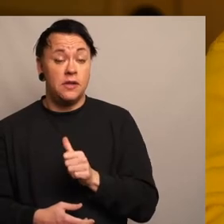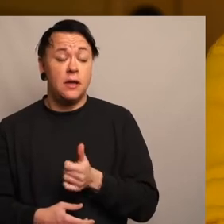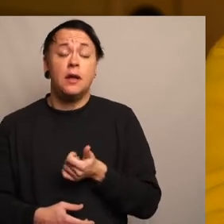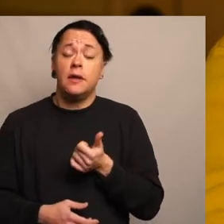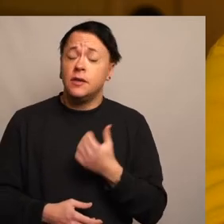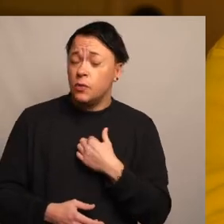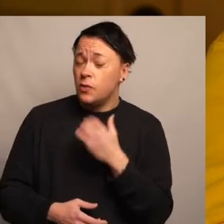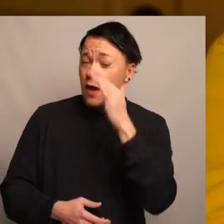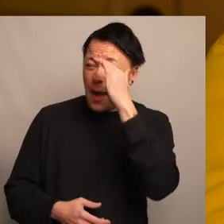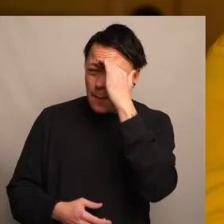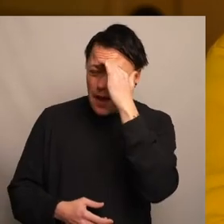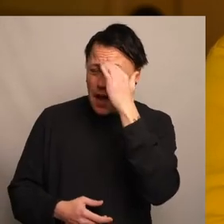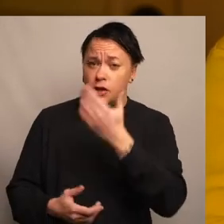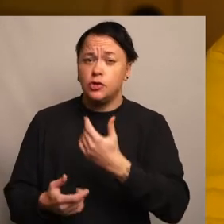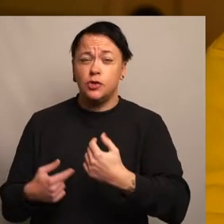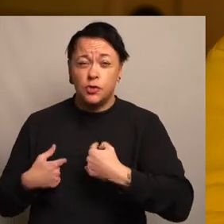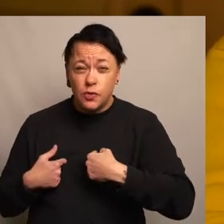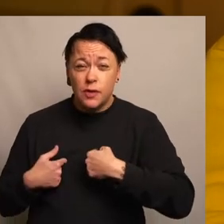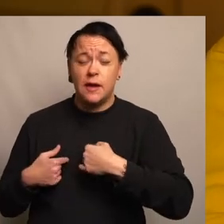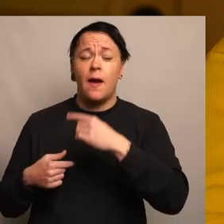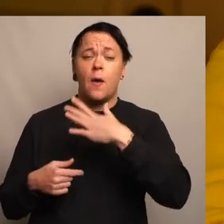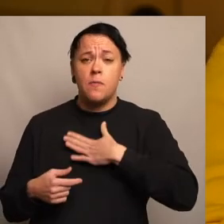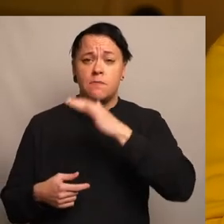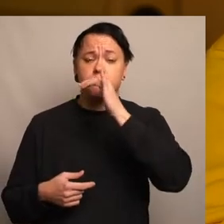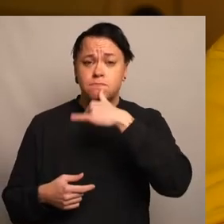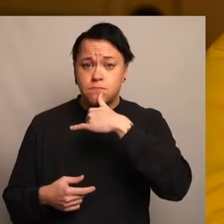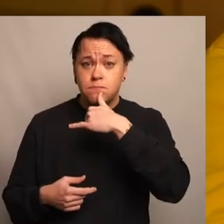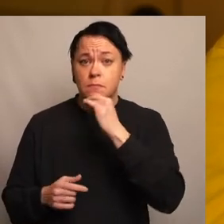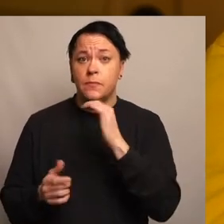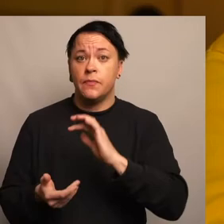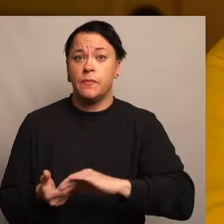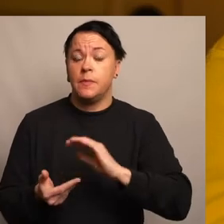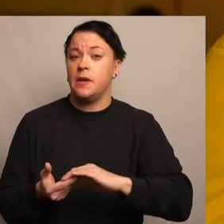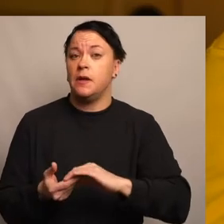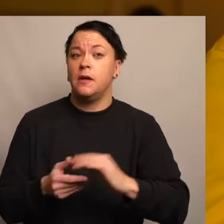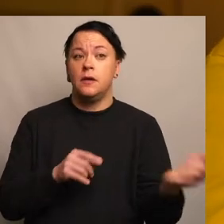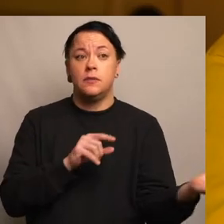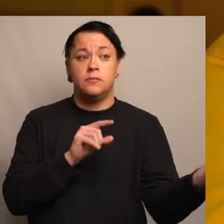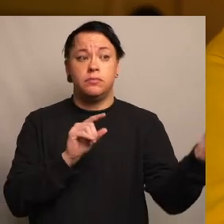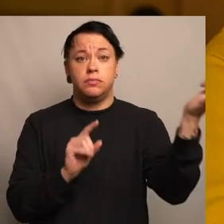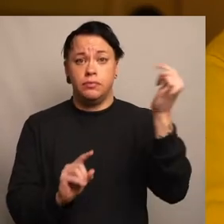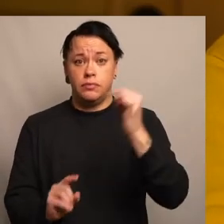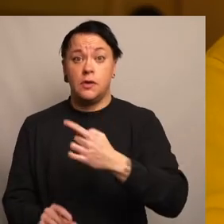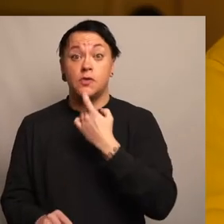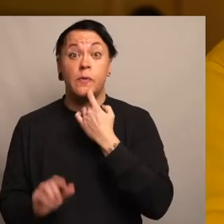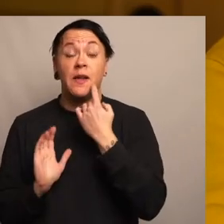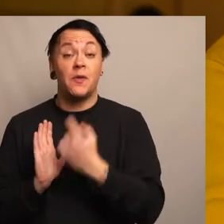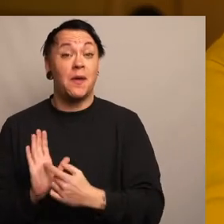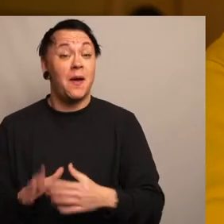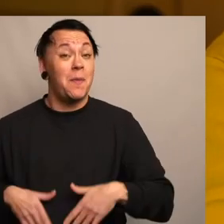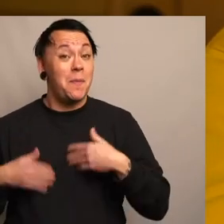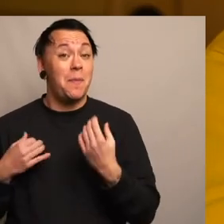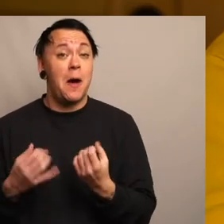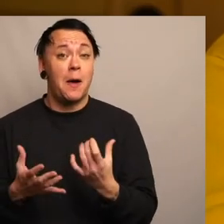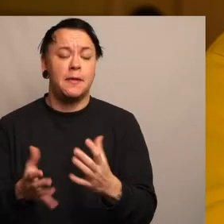not get away in one day. I'm like, yeah, you arrive to Finland, you arrive to the paradise. It doesn't work like that. People, they need the time